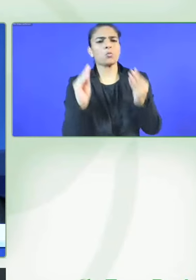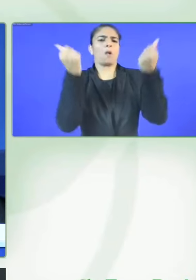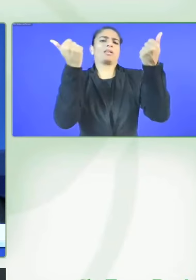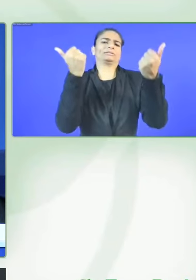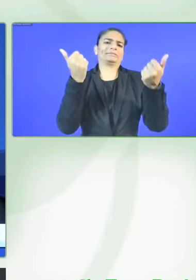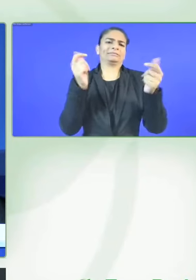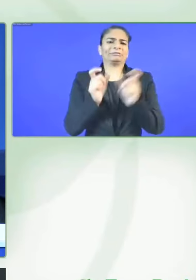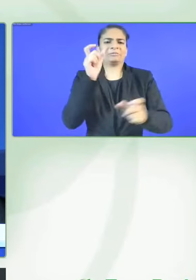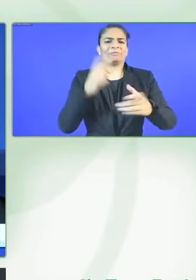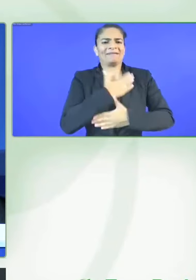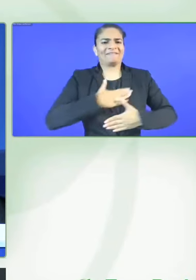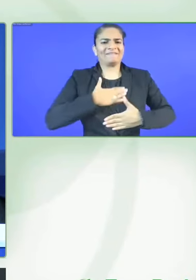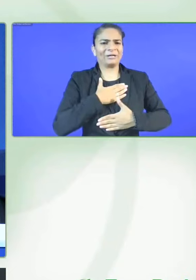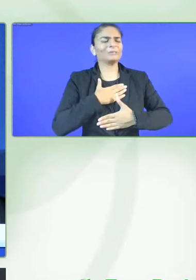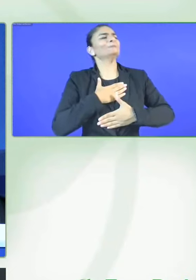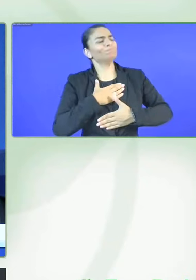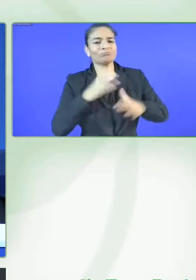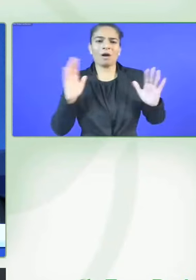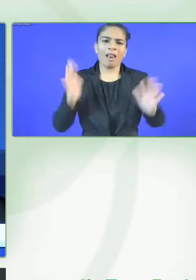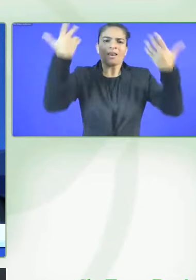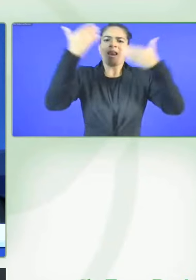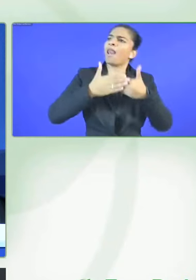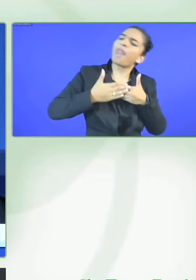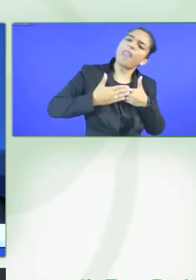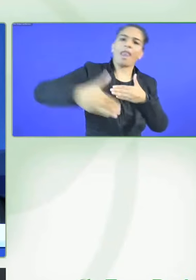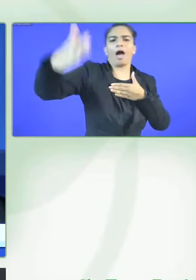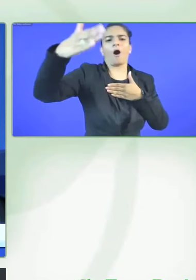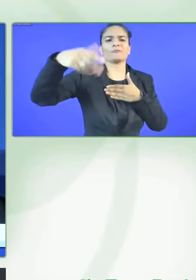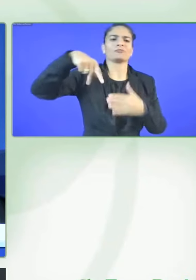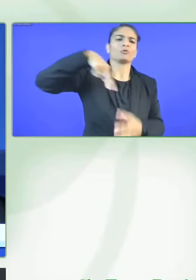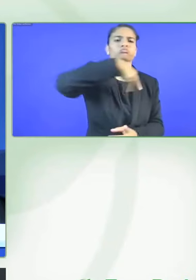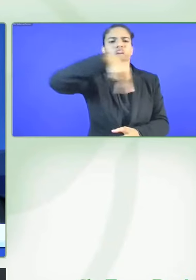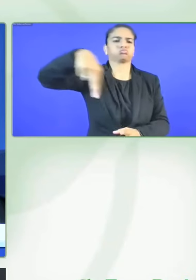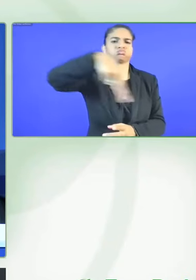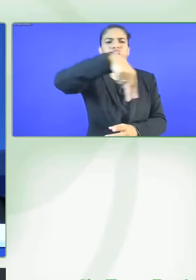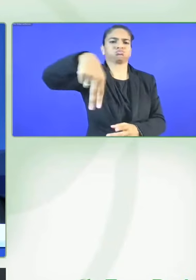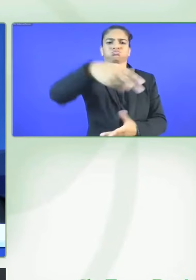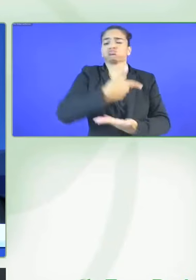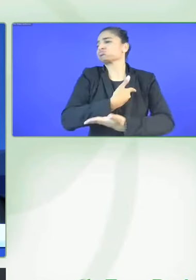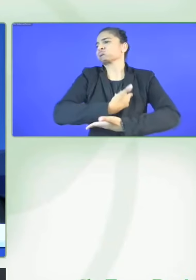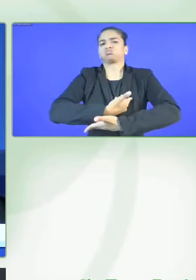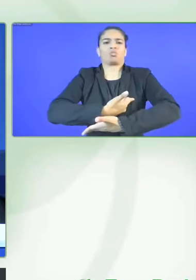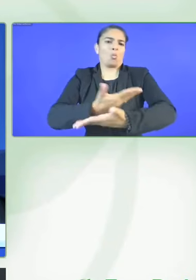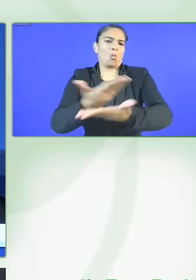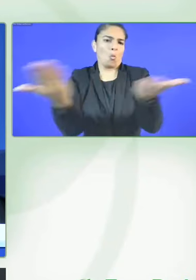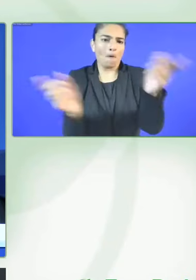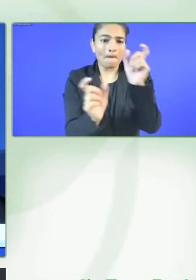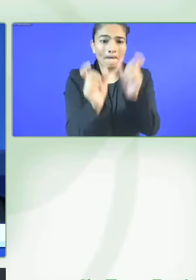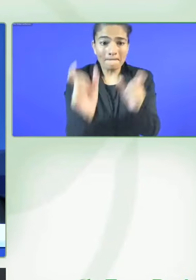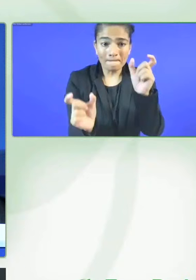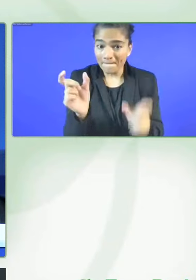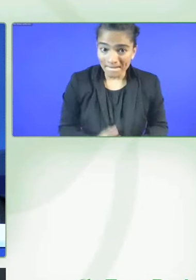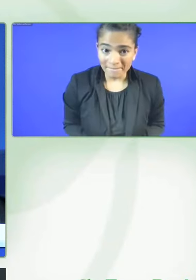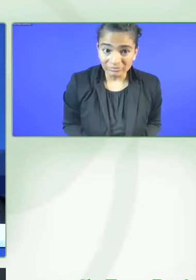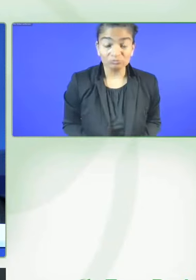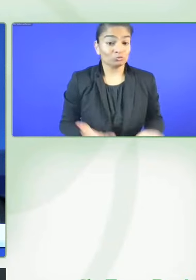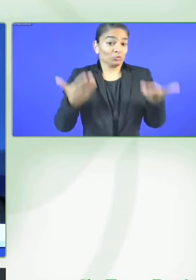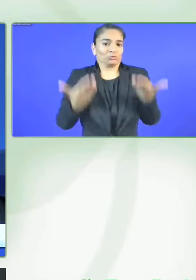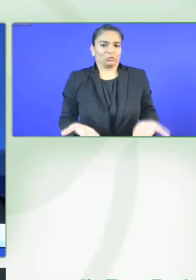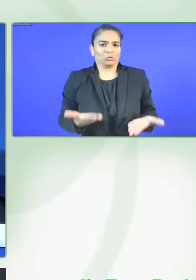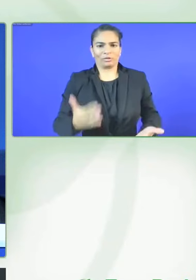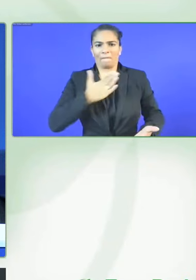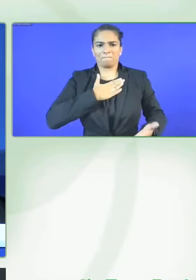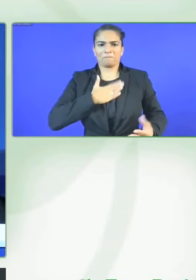discussion whether, you know, why we need to be so accessible and that it doesn't benefit only disabled people, but it